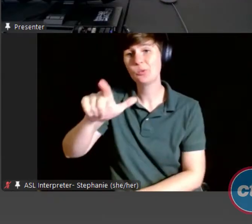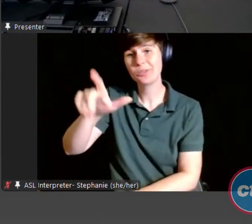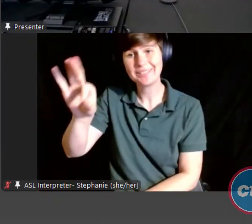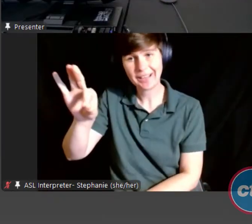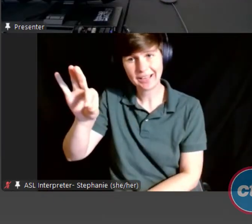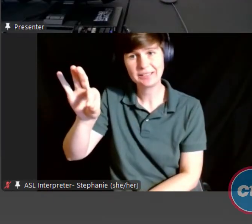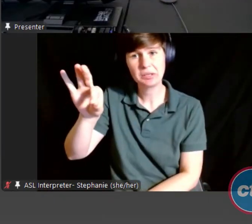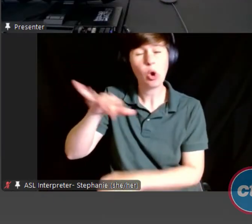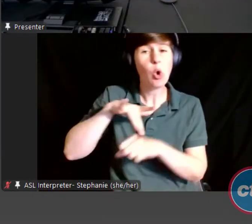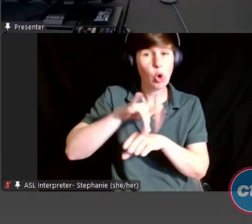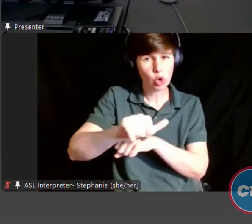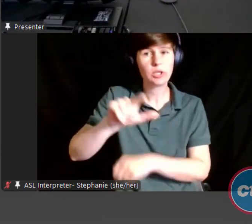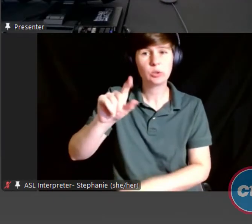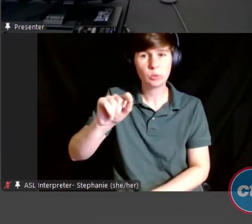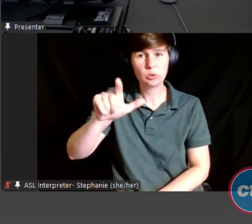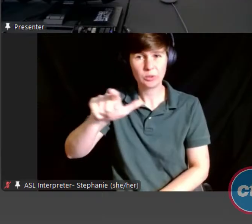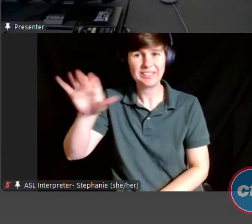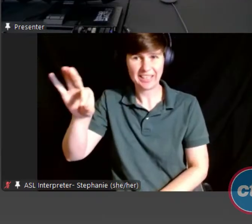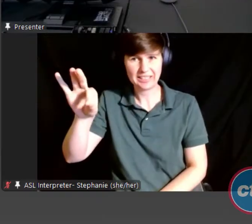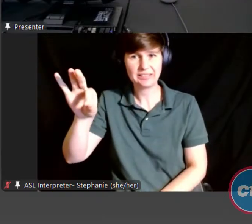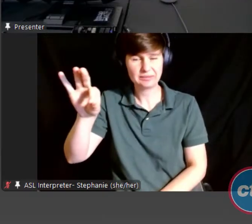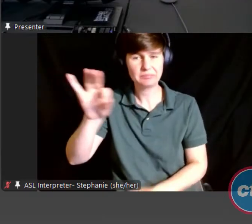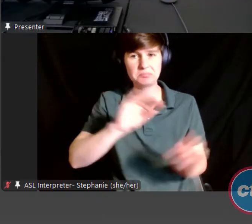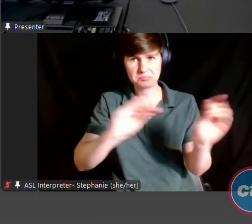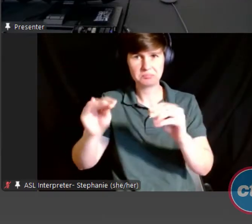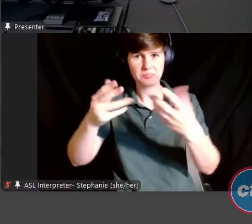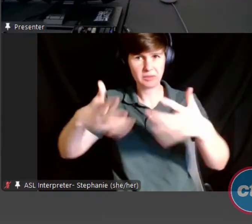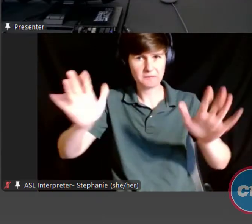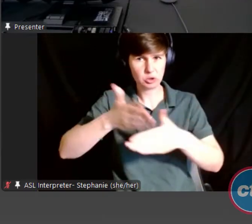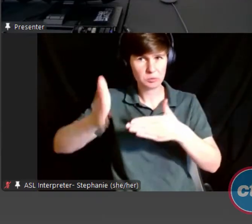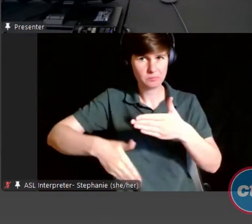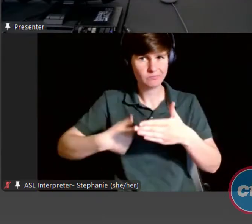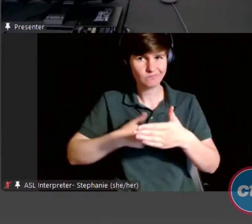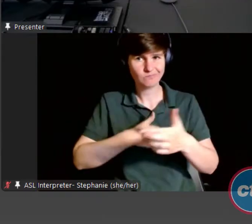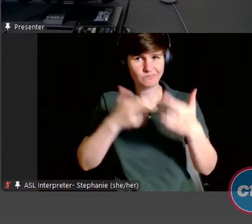ideally. The image here, the map here on this slide